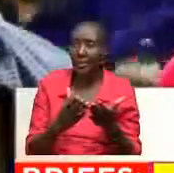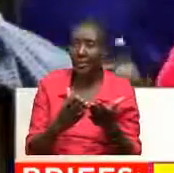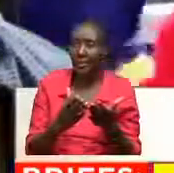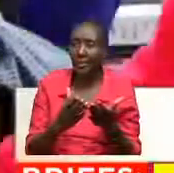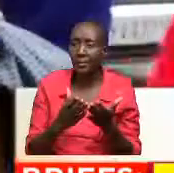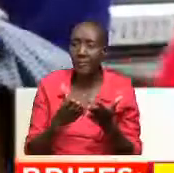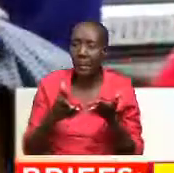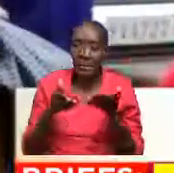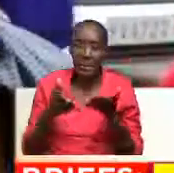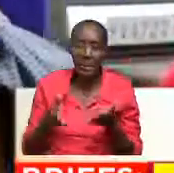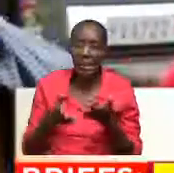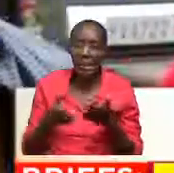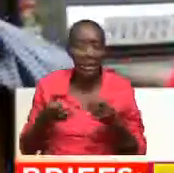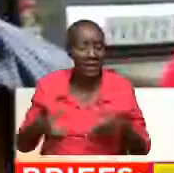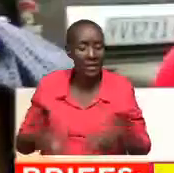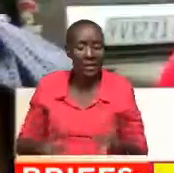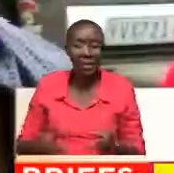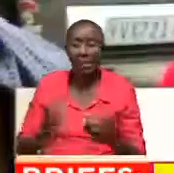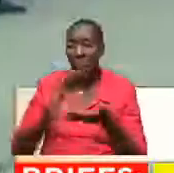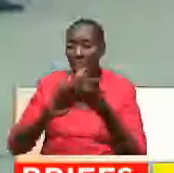Being here is not even allowed.